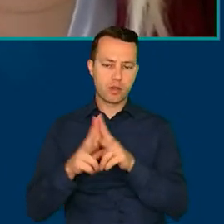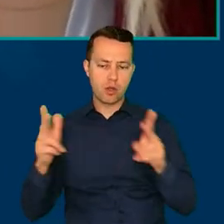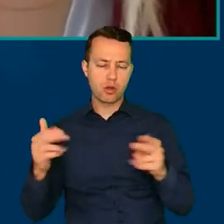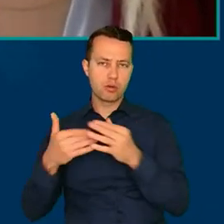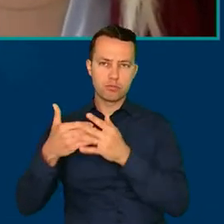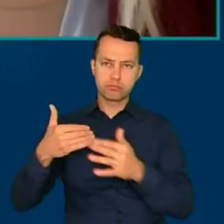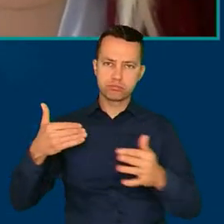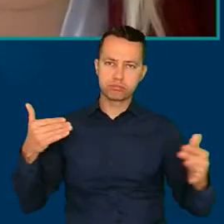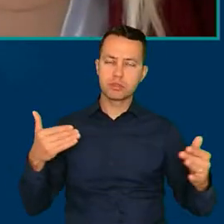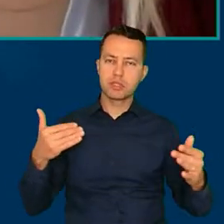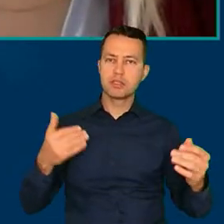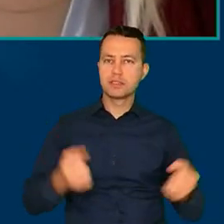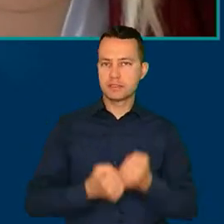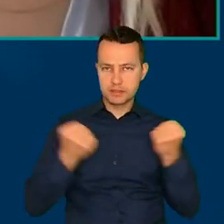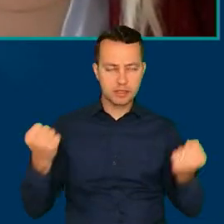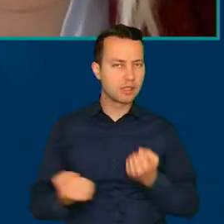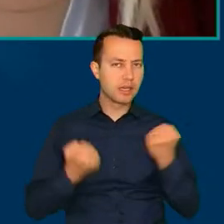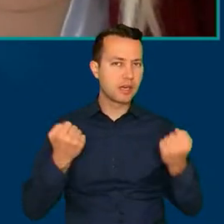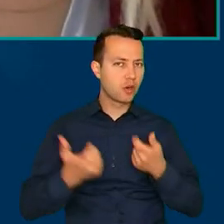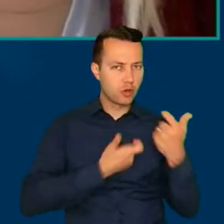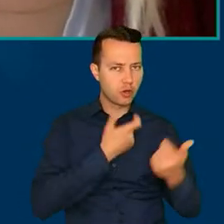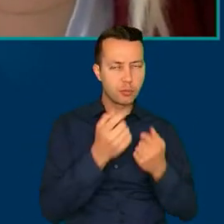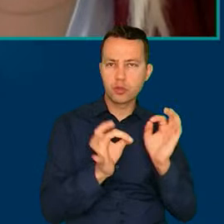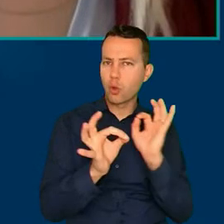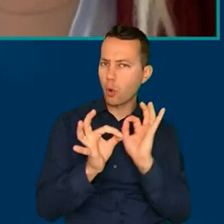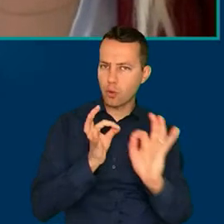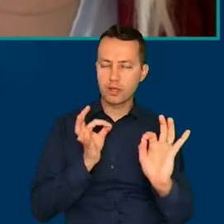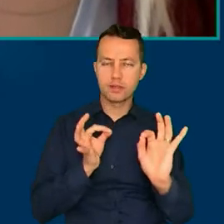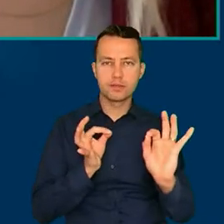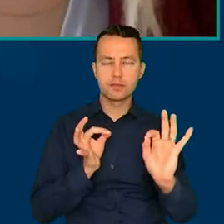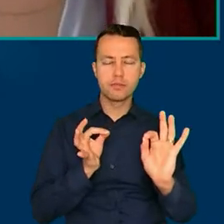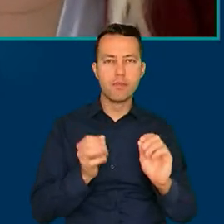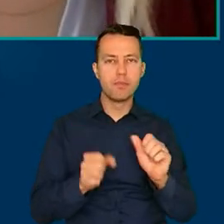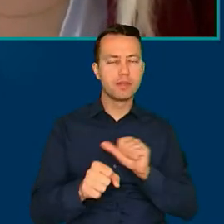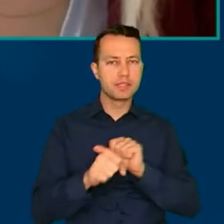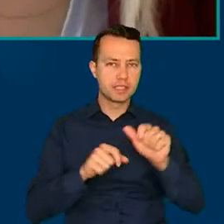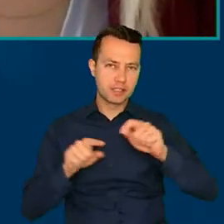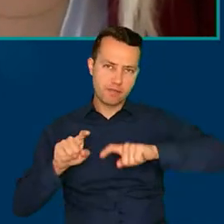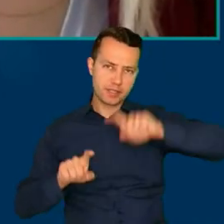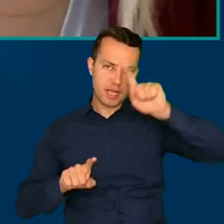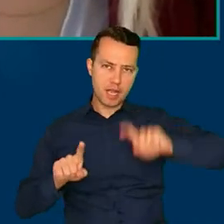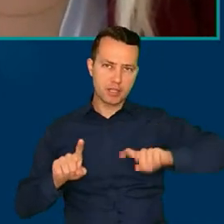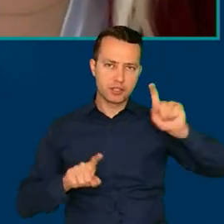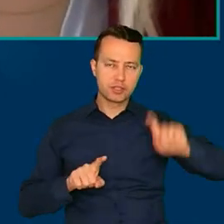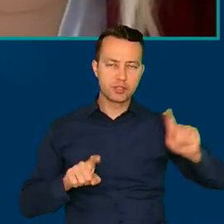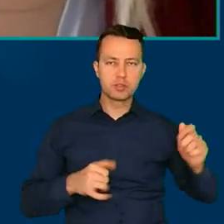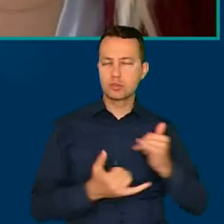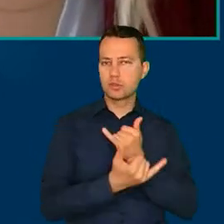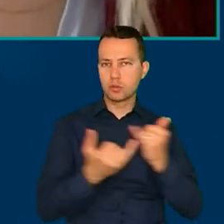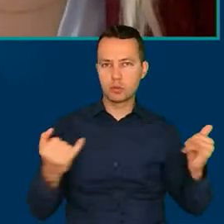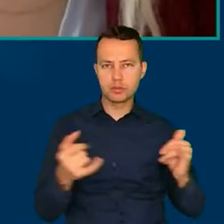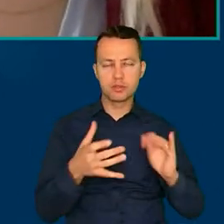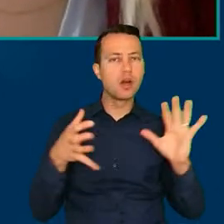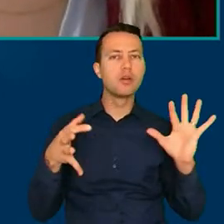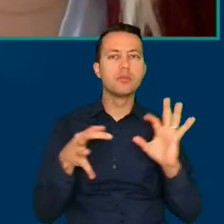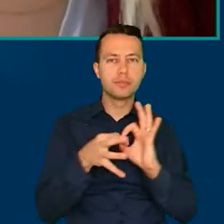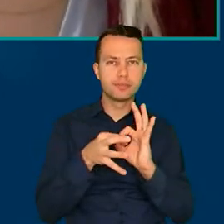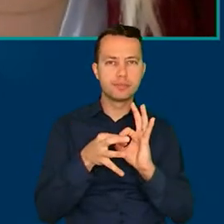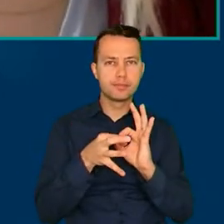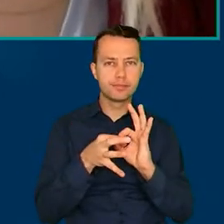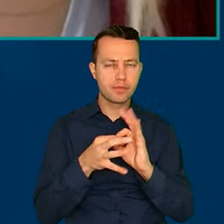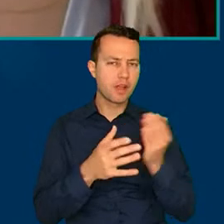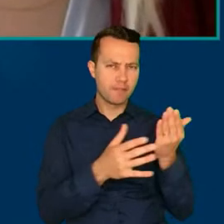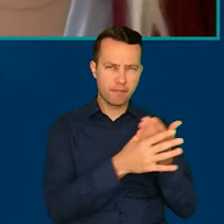indicators associated with companies that investors will be called on to screen. And two of them link specifically to OECD